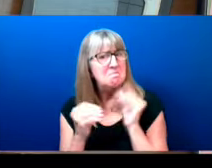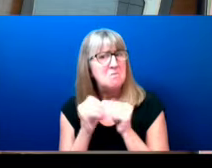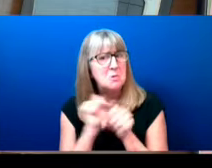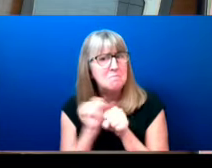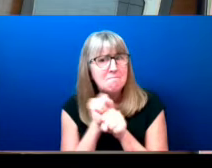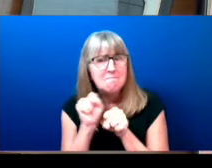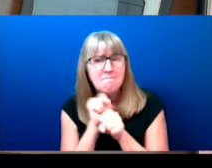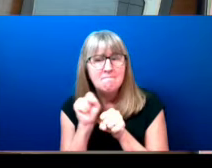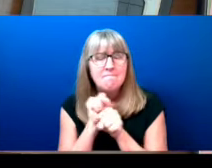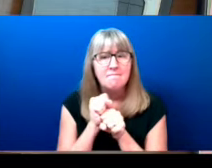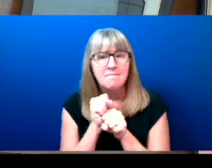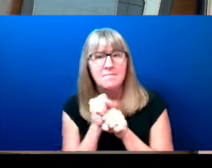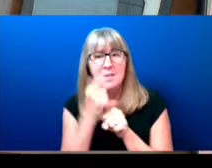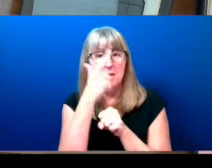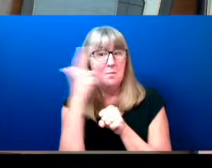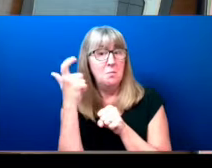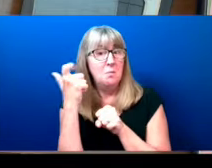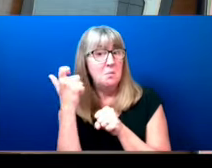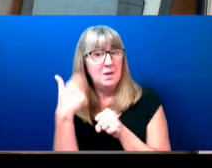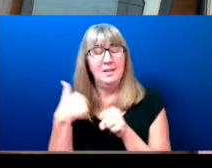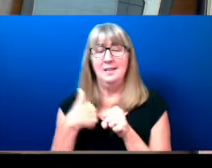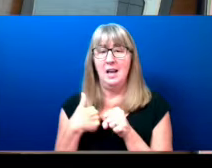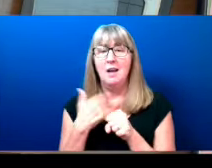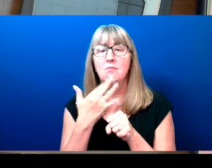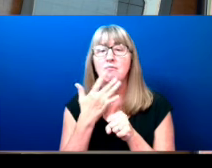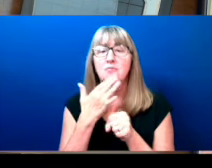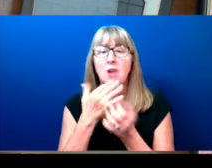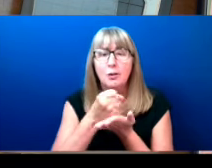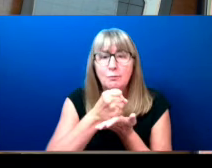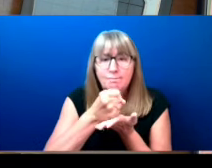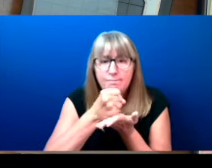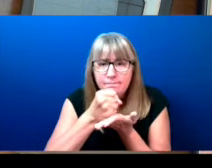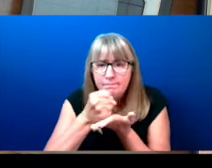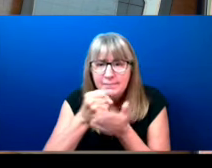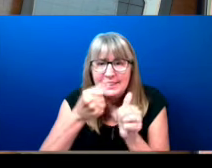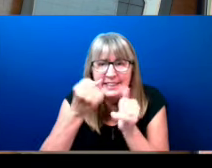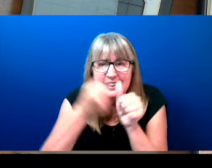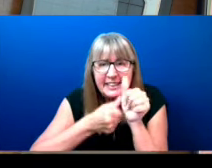more work because I colored each of these